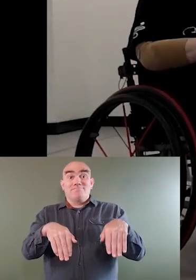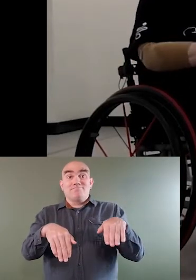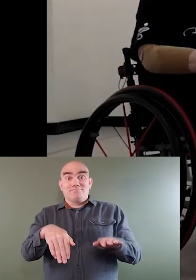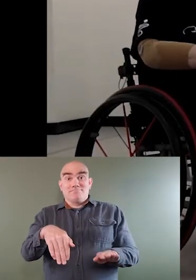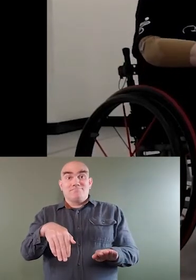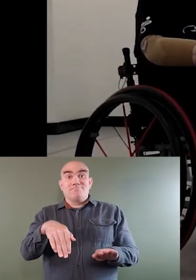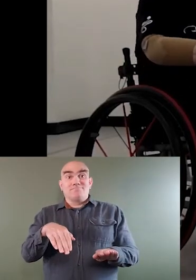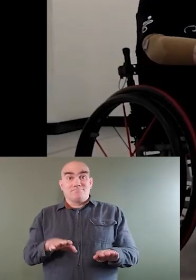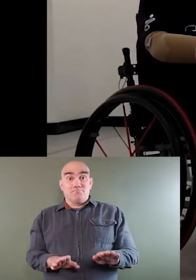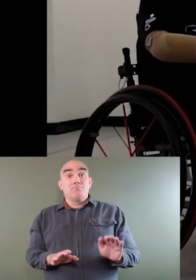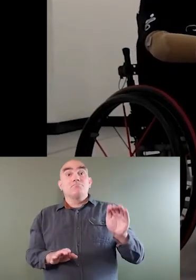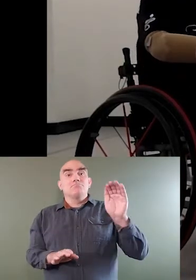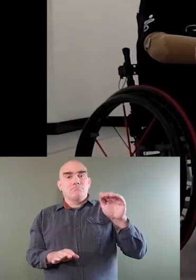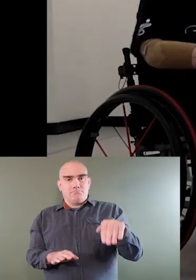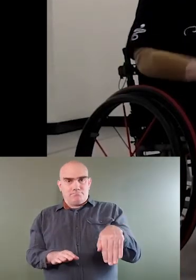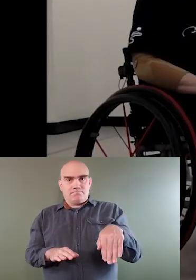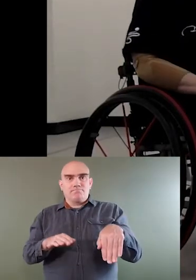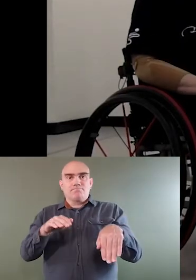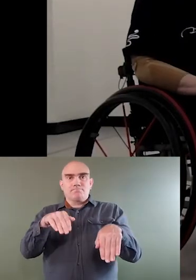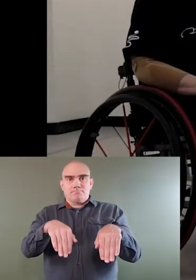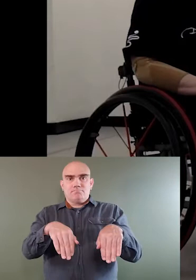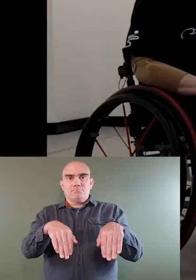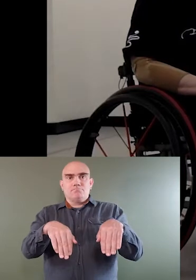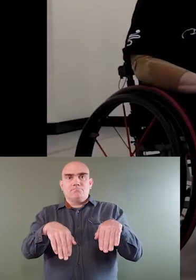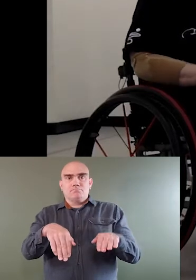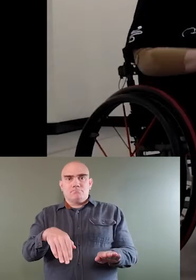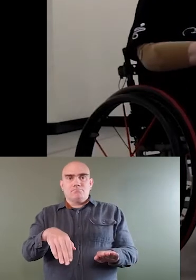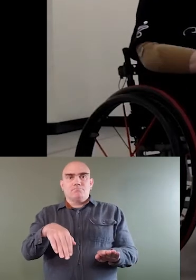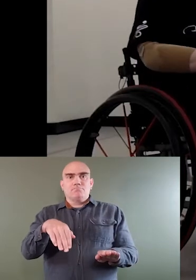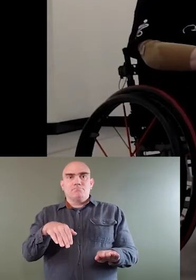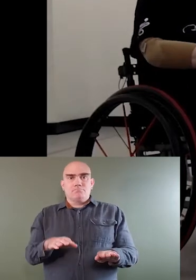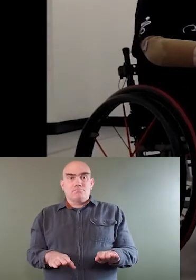Ball, ball, or front.